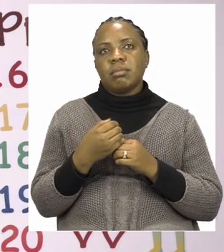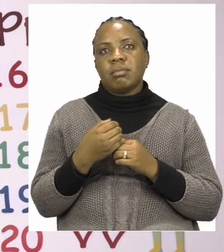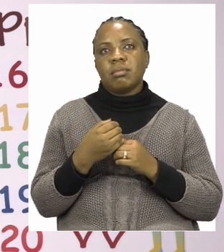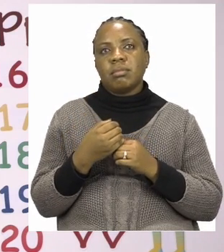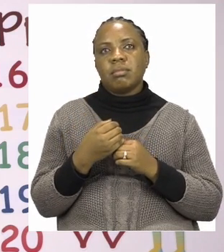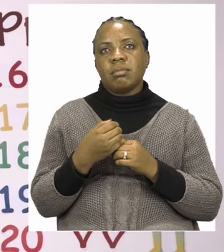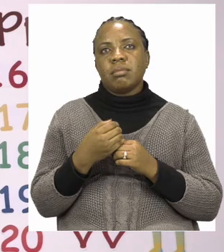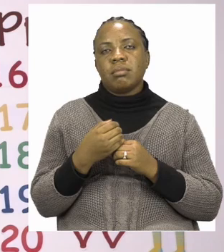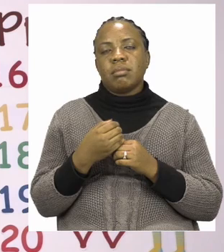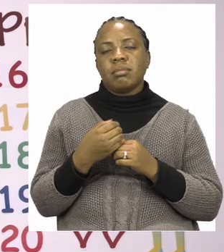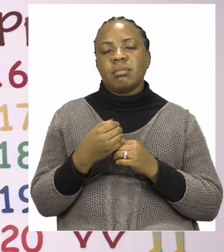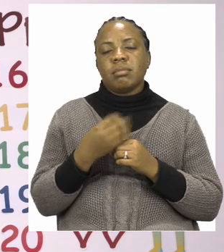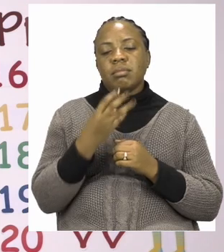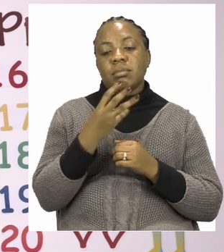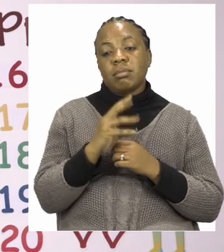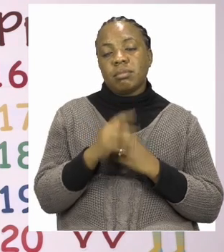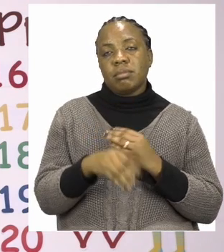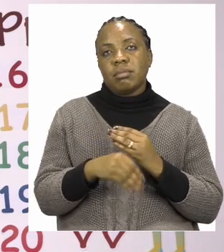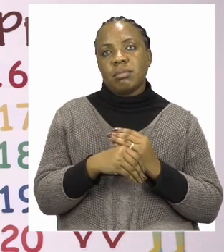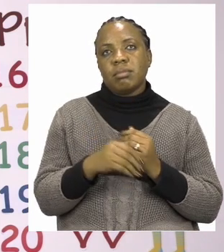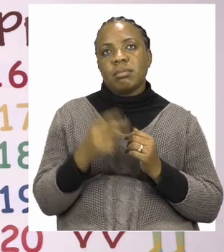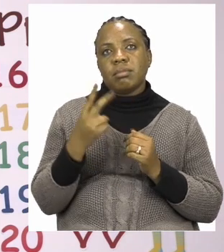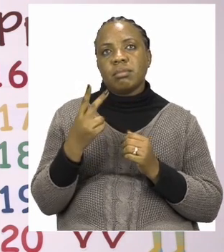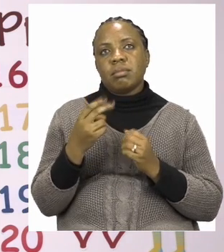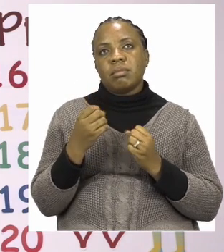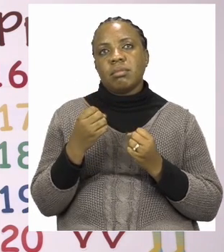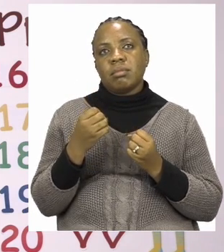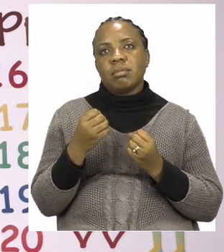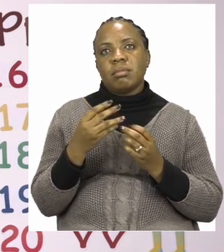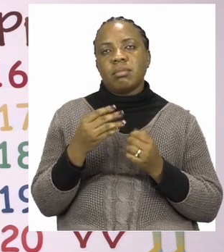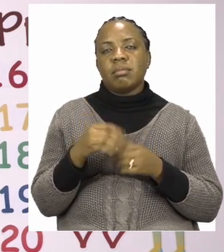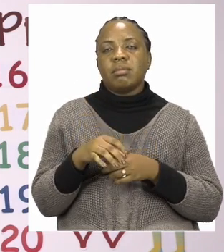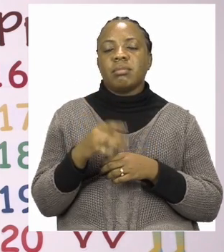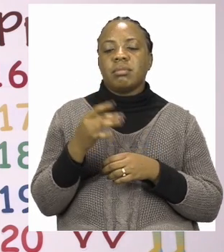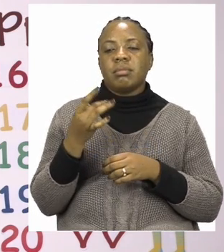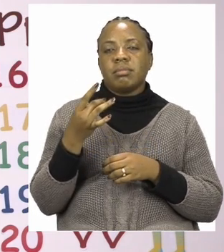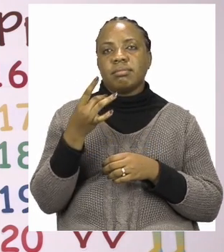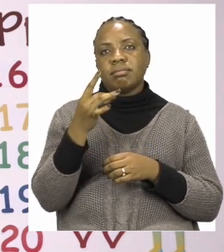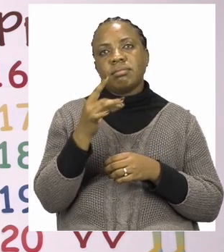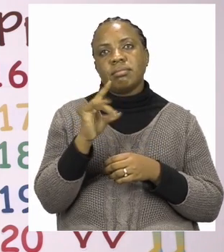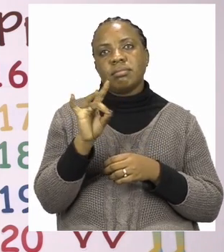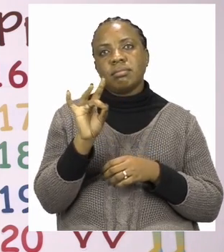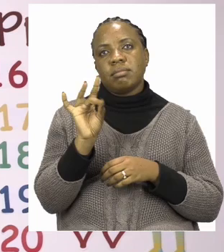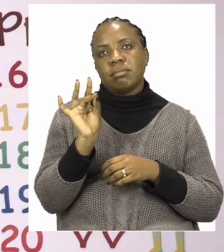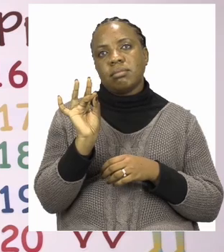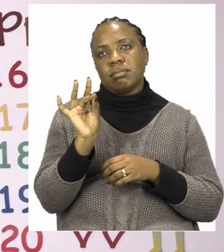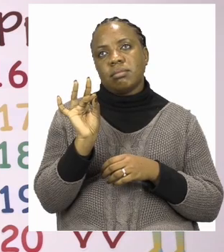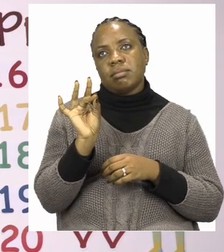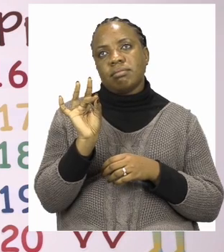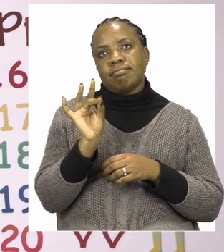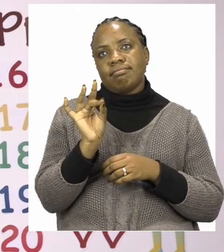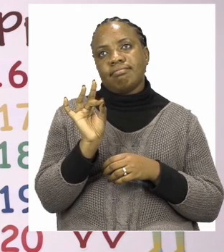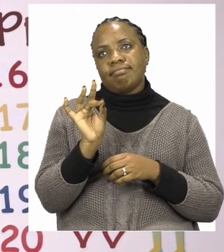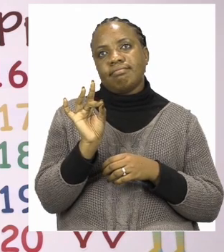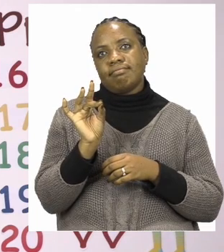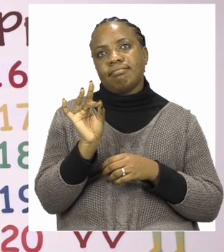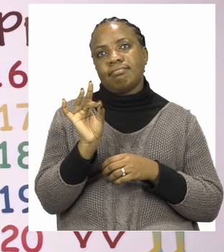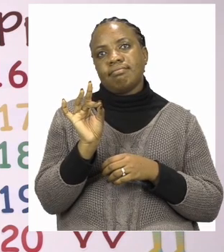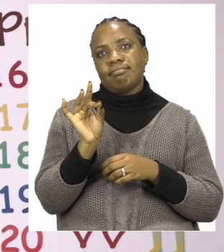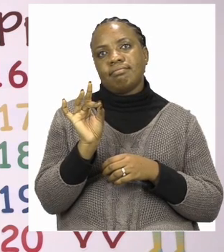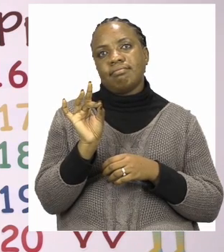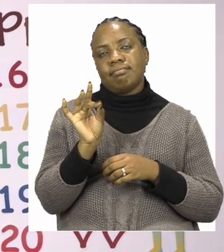6 things and I add 2 more. My answer will be 8.